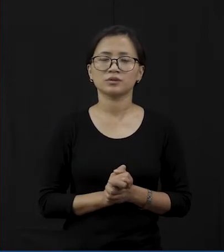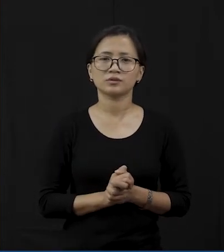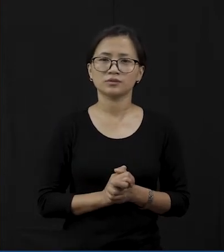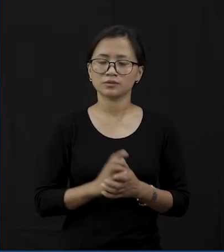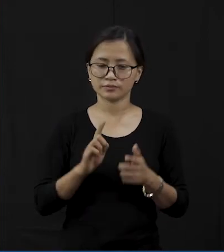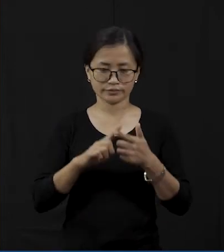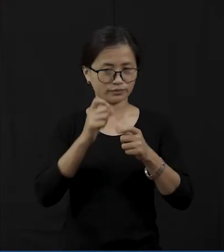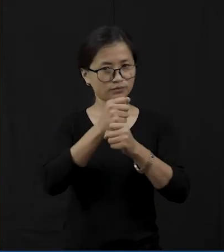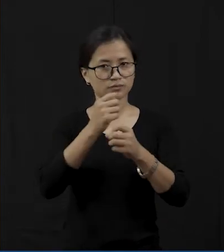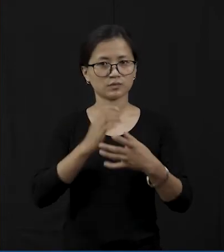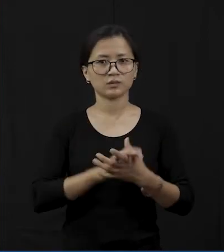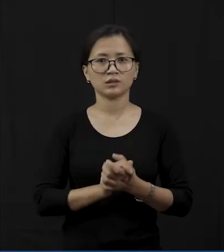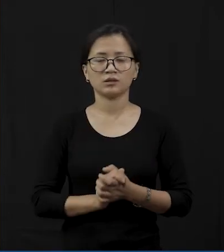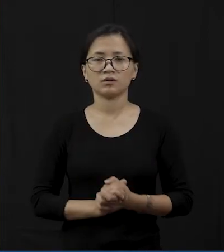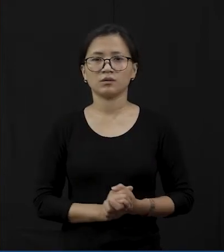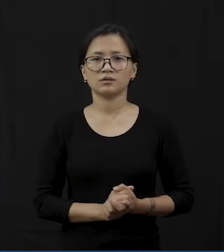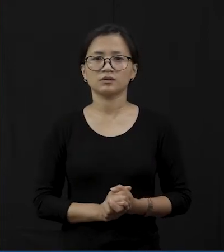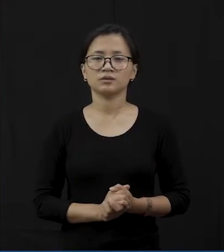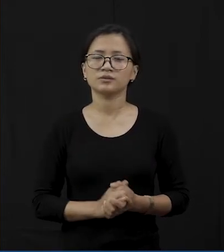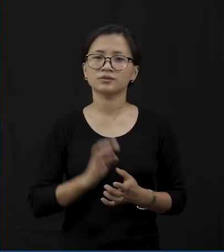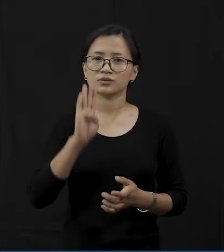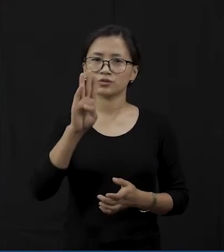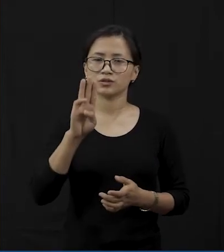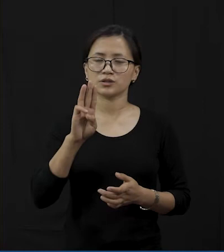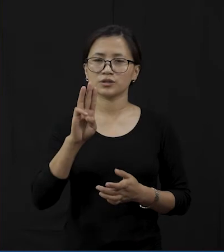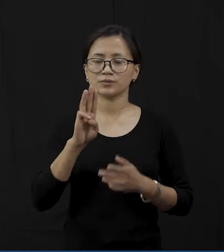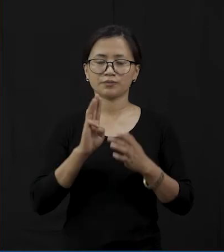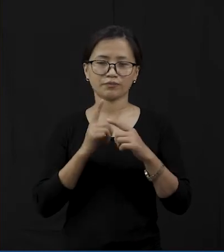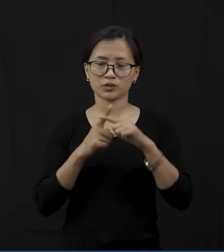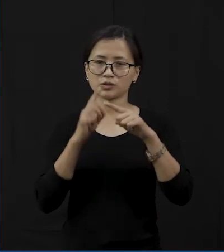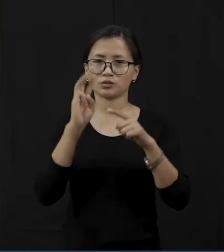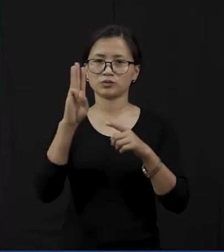for example 3 plus 3